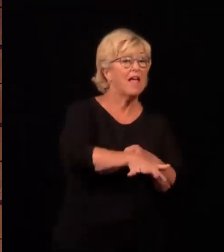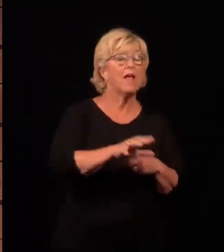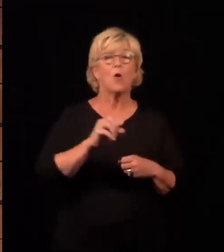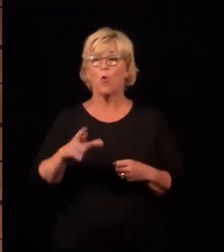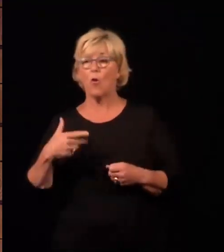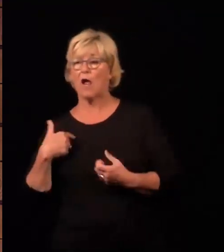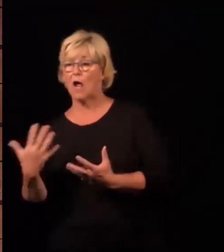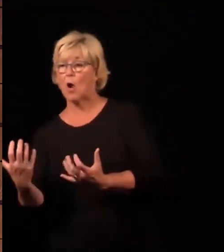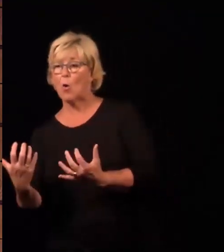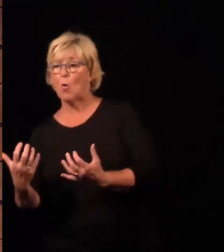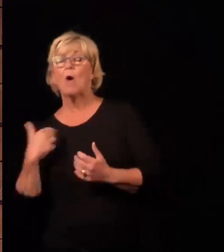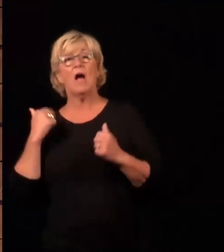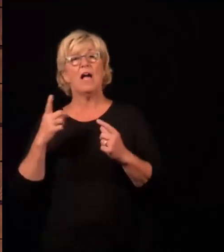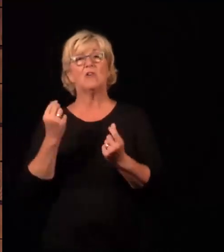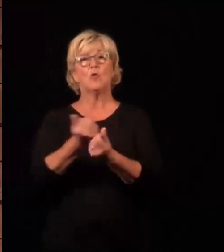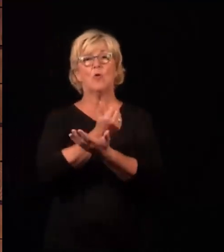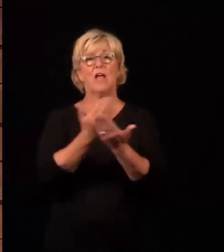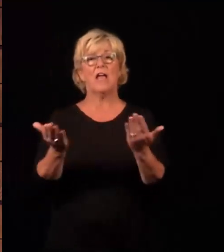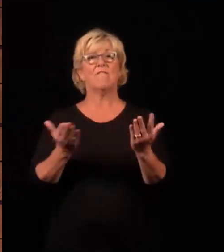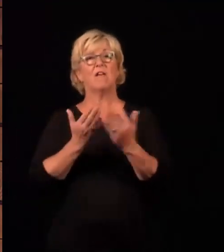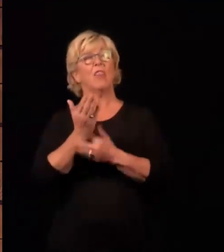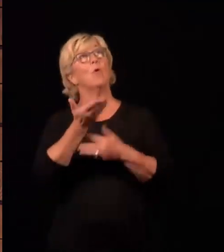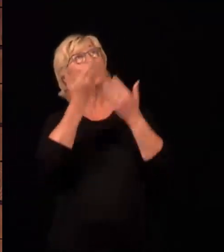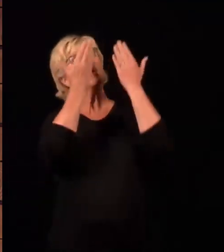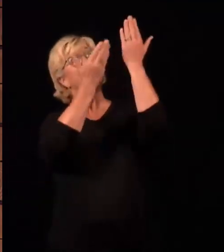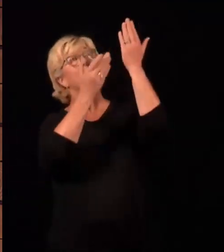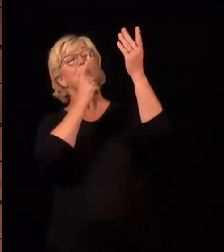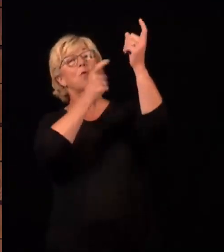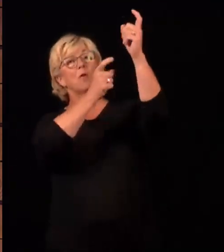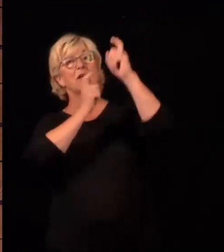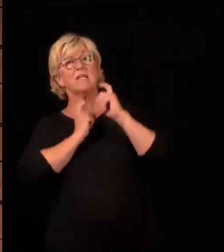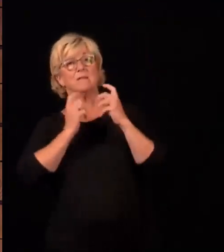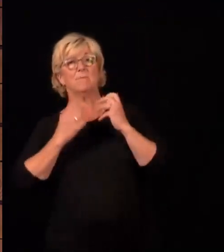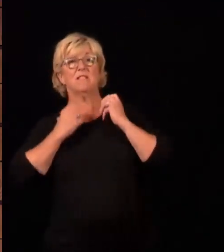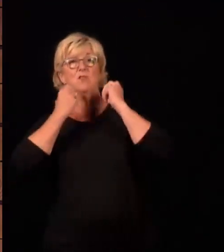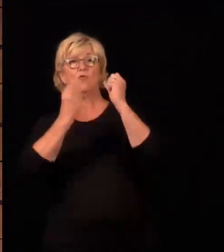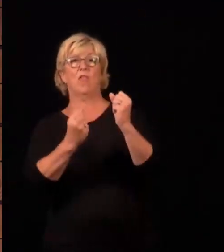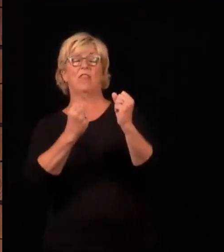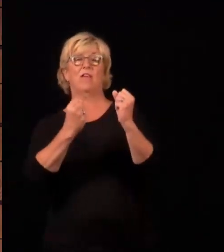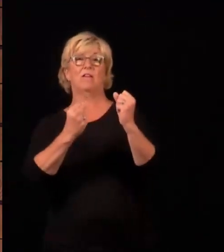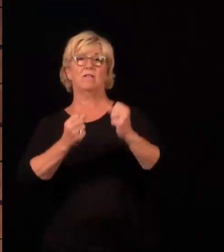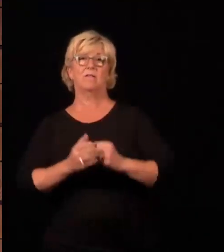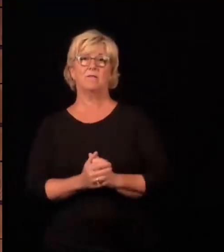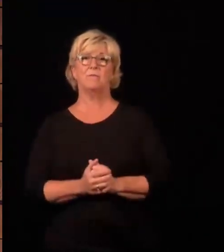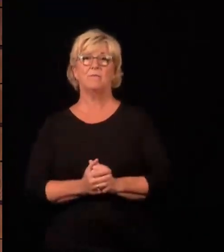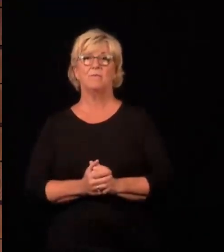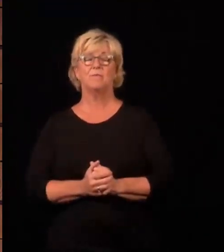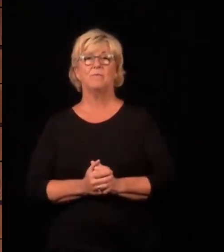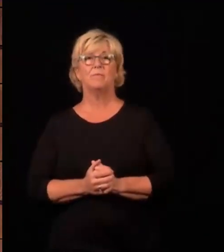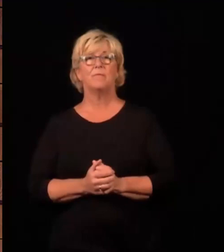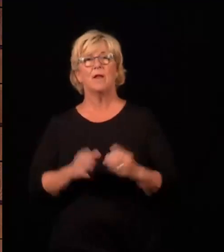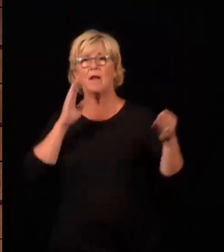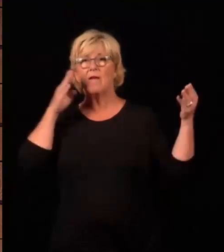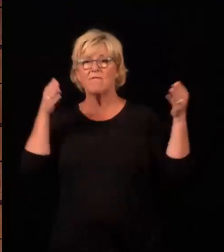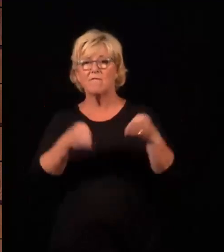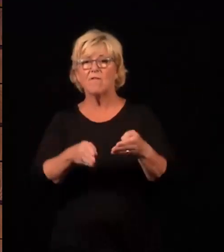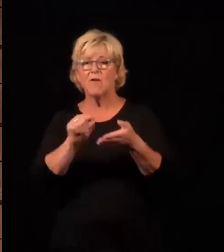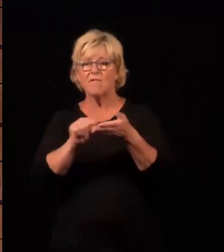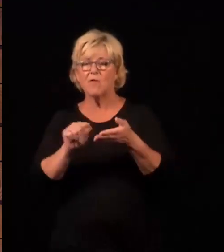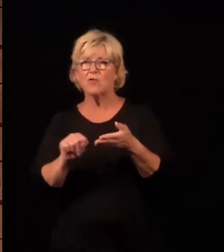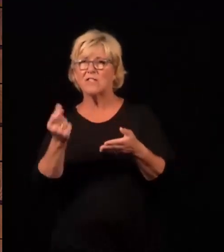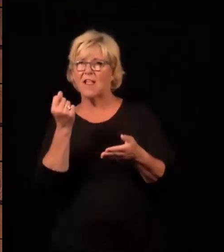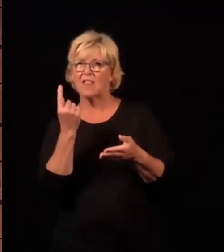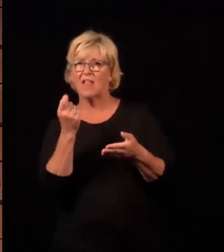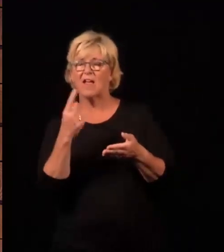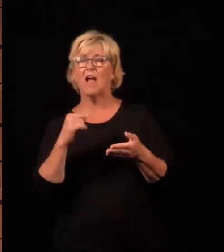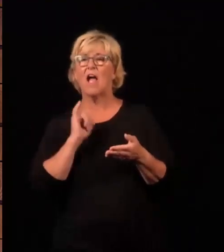want. I can do everything through Him who gives me strength." Zero